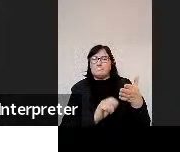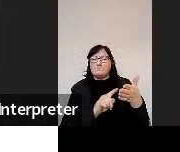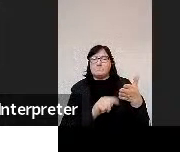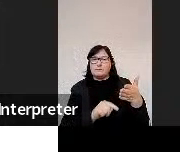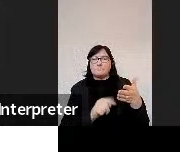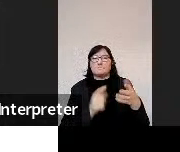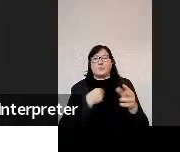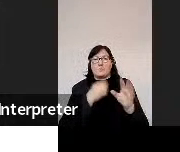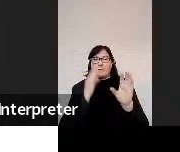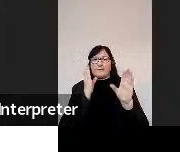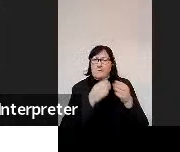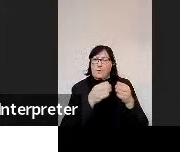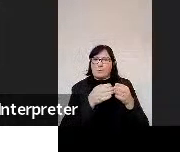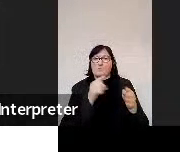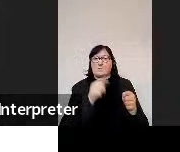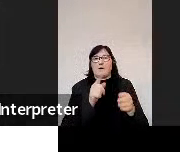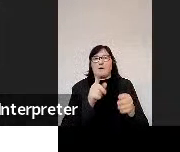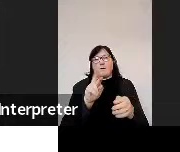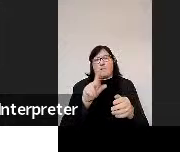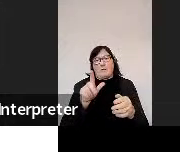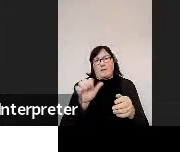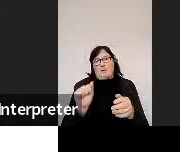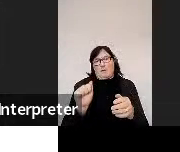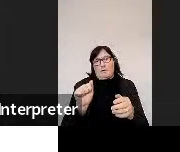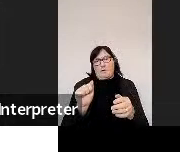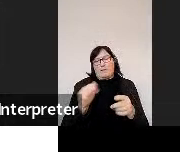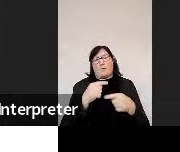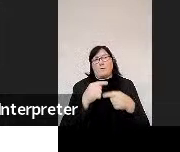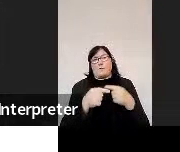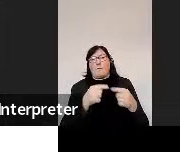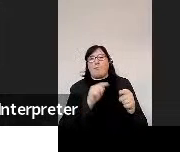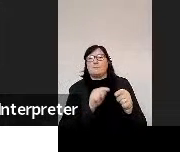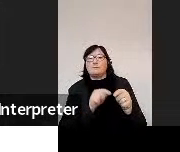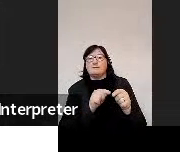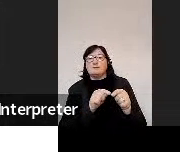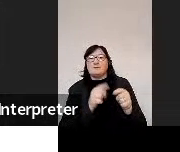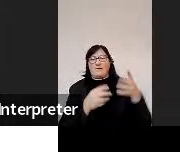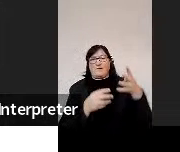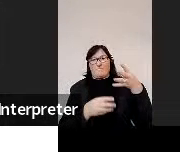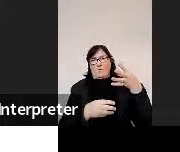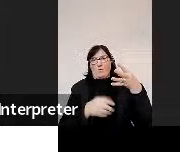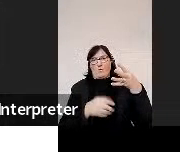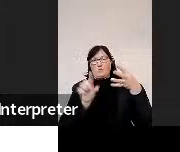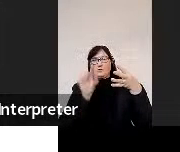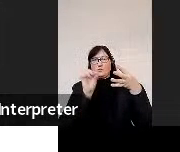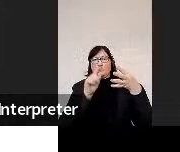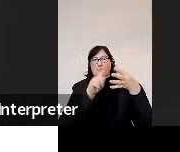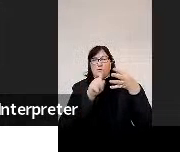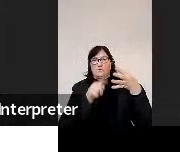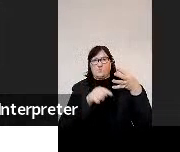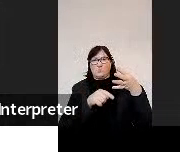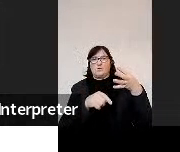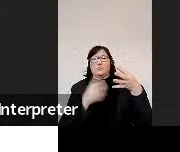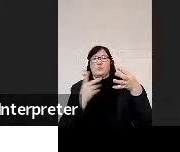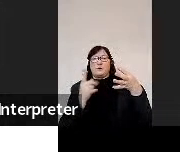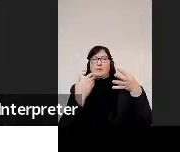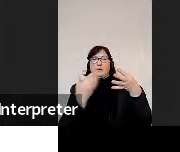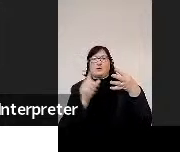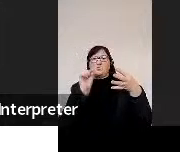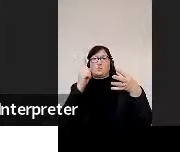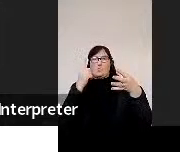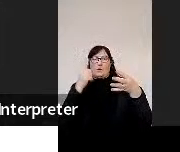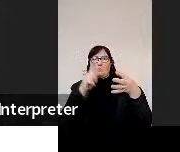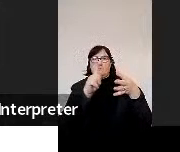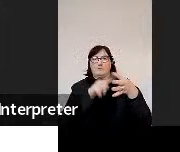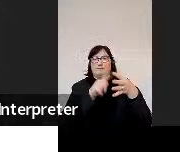roles. So in terms of RLA roles, there are 4 roles that you can choose from, and you can only select one. The first role